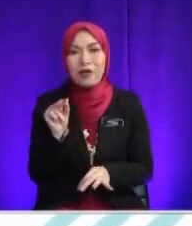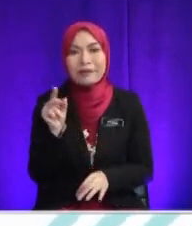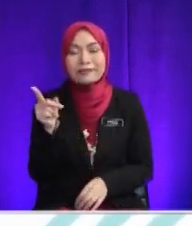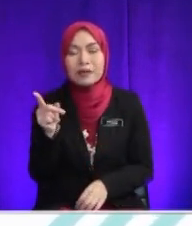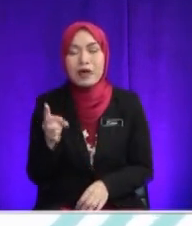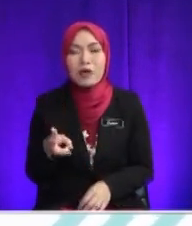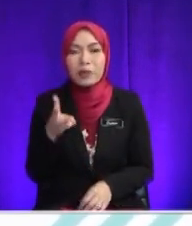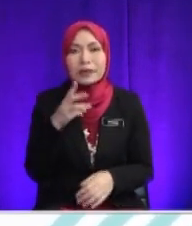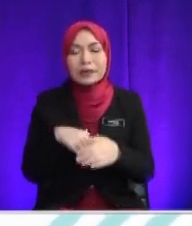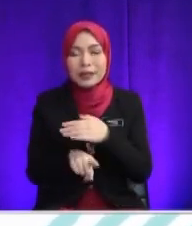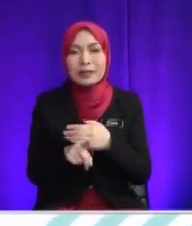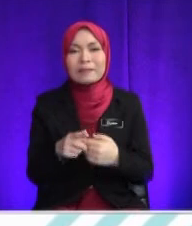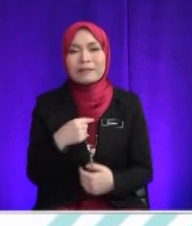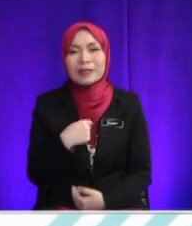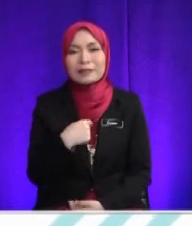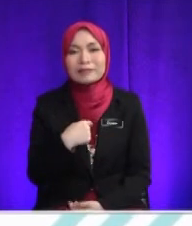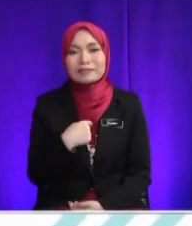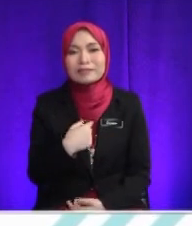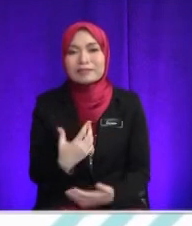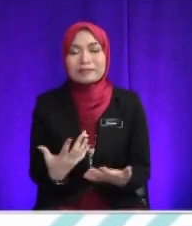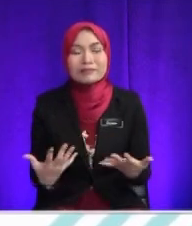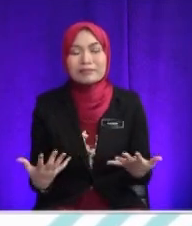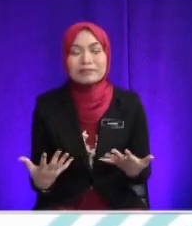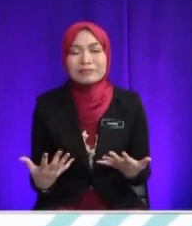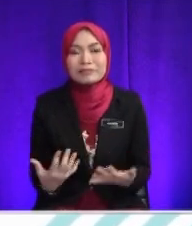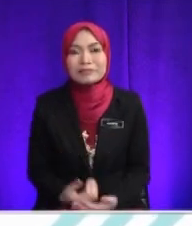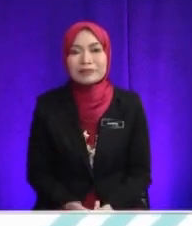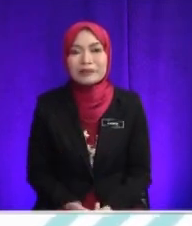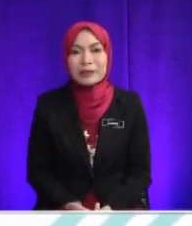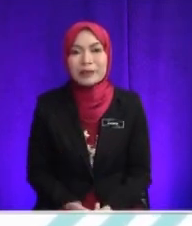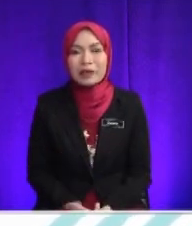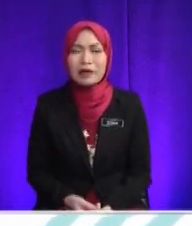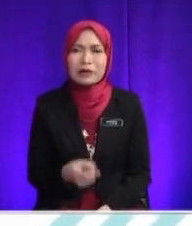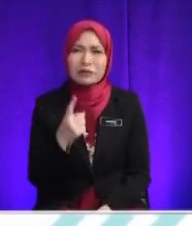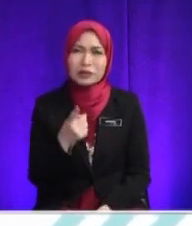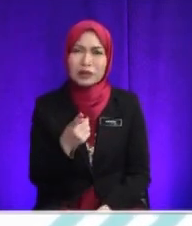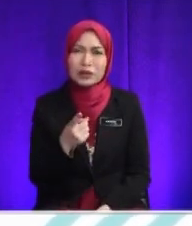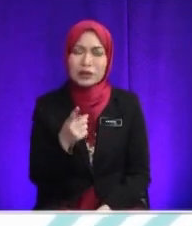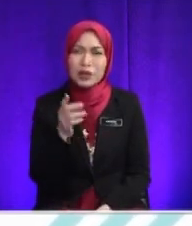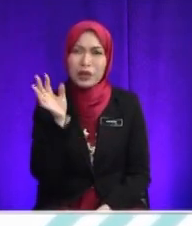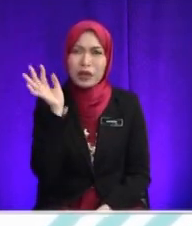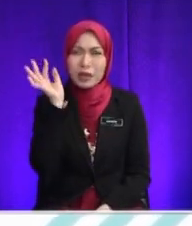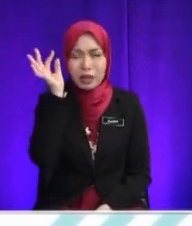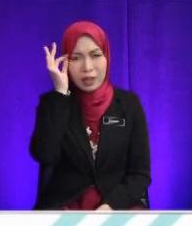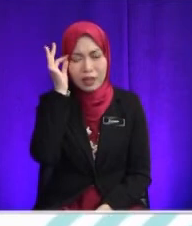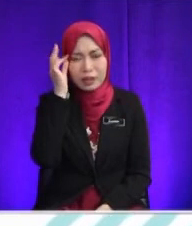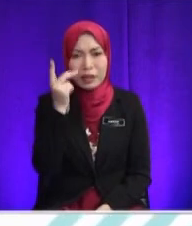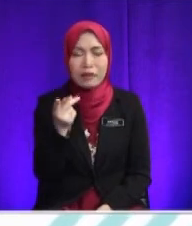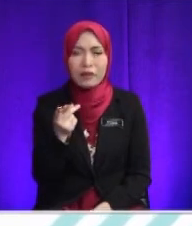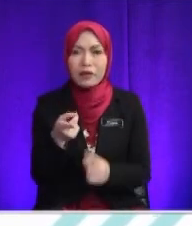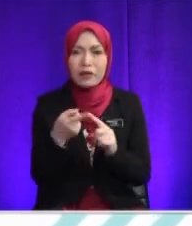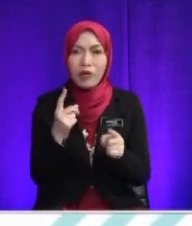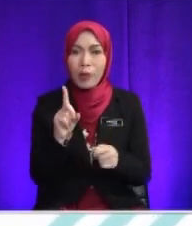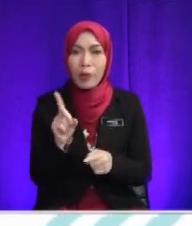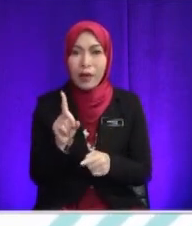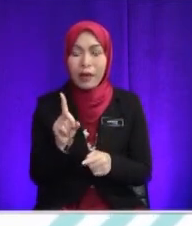still here. Did he have any particular accent? I think he was from Liverpool, but I may be wrong